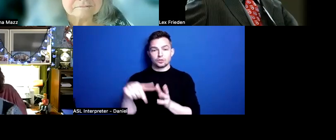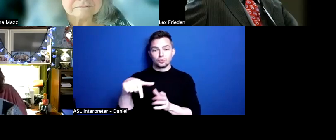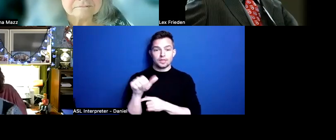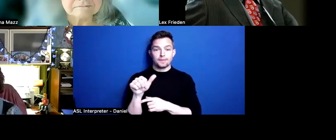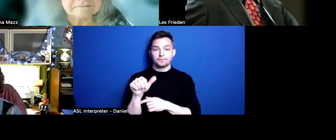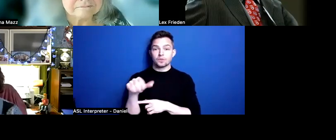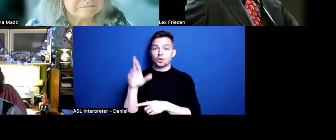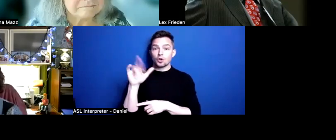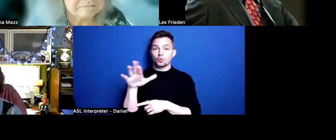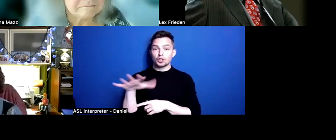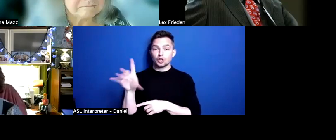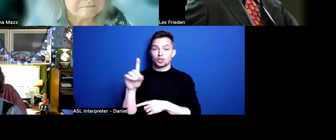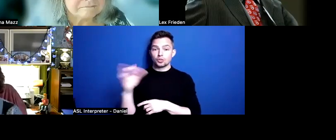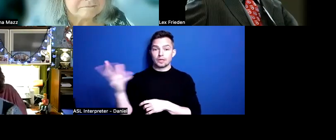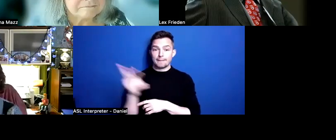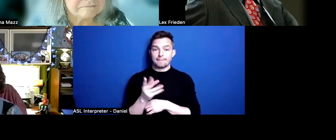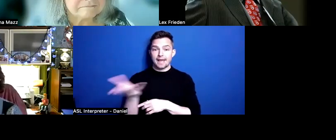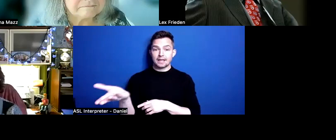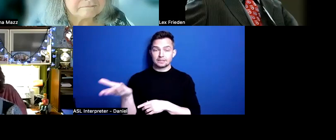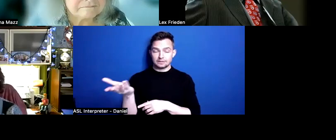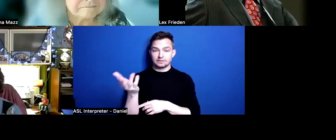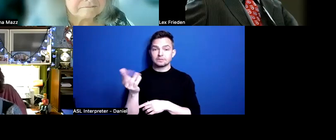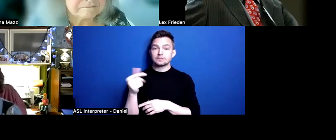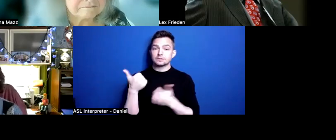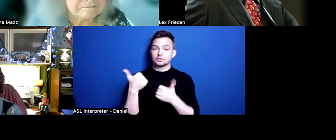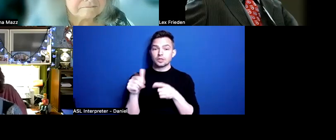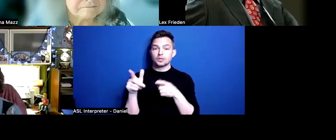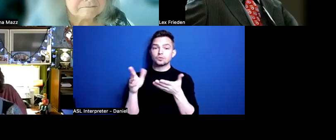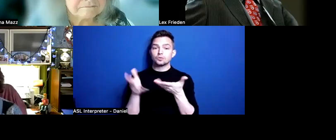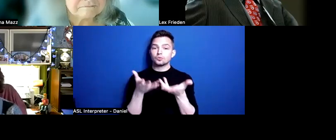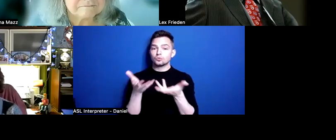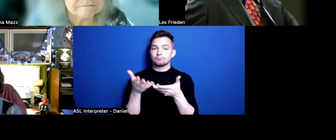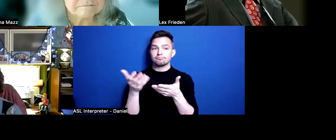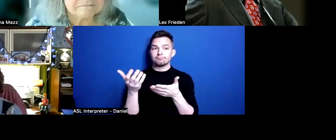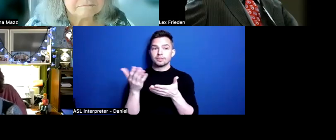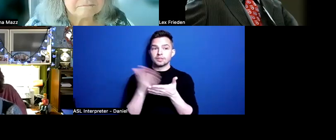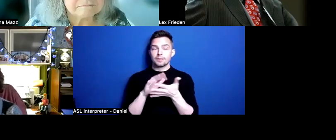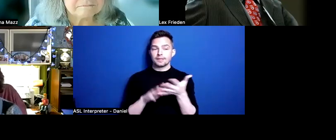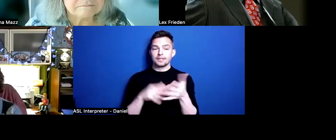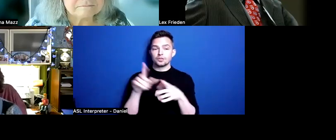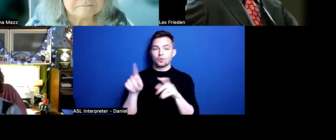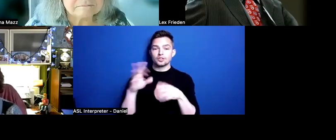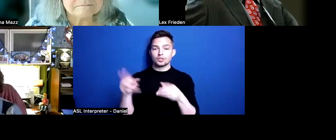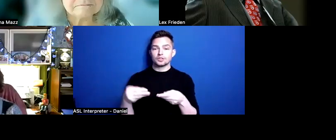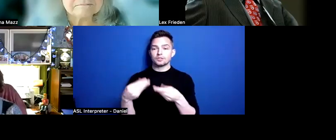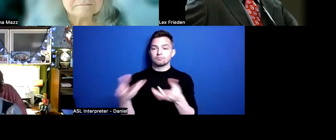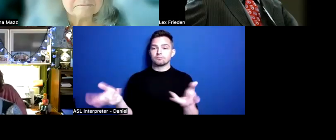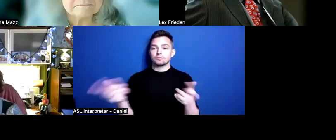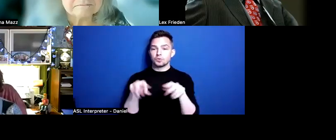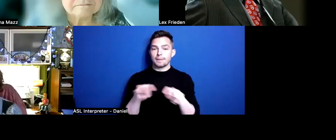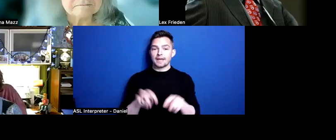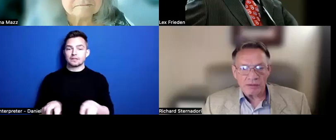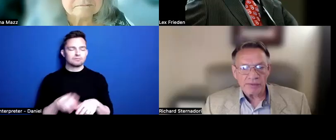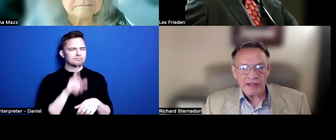Richard, do you want to hop back on and maybe try to get some of these questions to our panelists? Absolutely. Thank